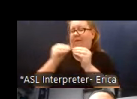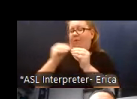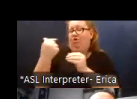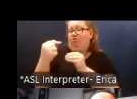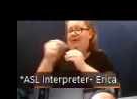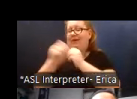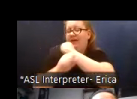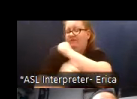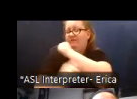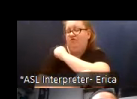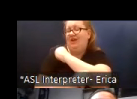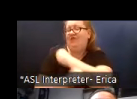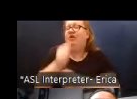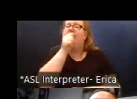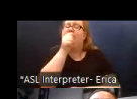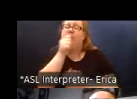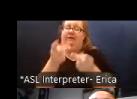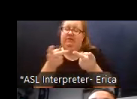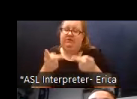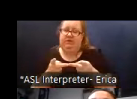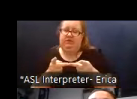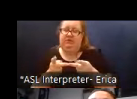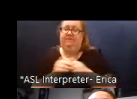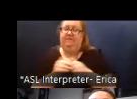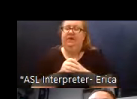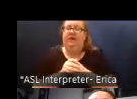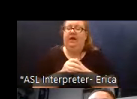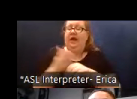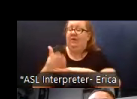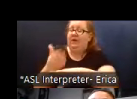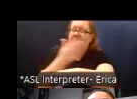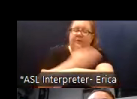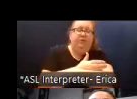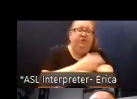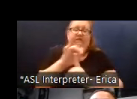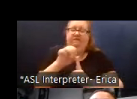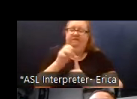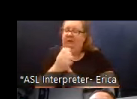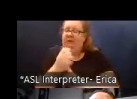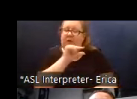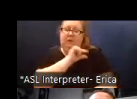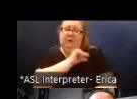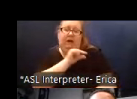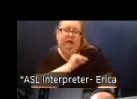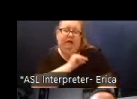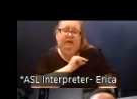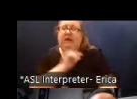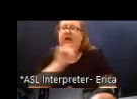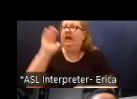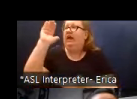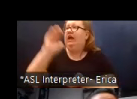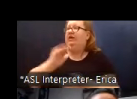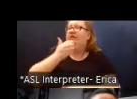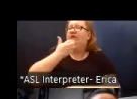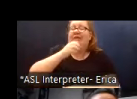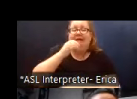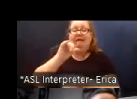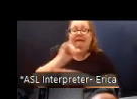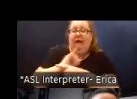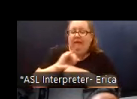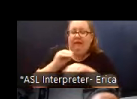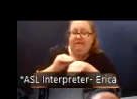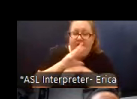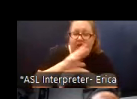private sites. That can improve environmental quality, reduce heat island effect. And